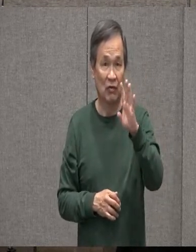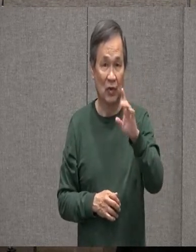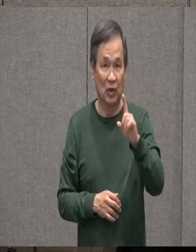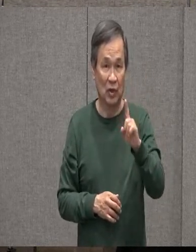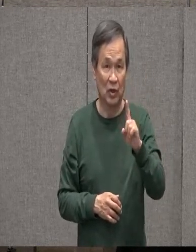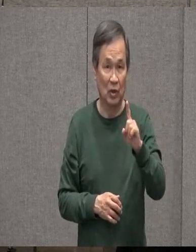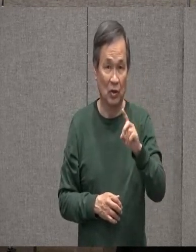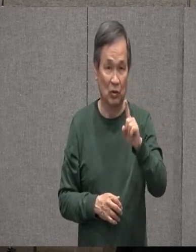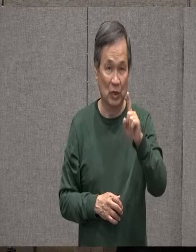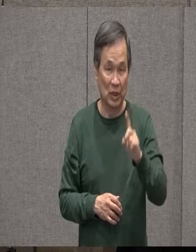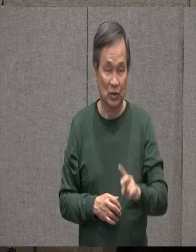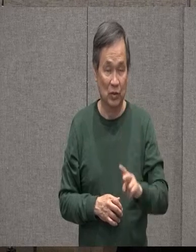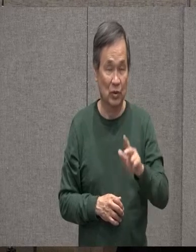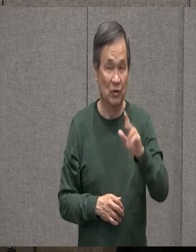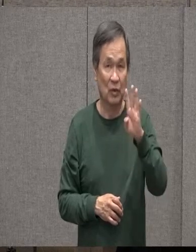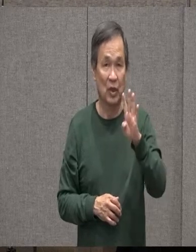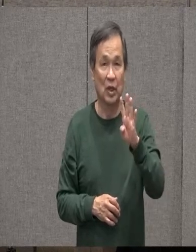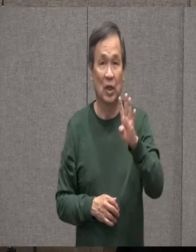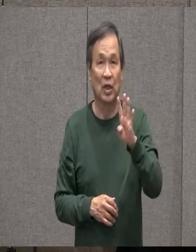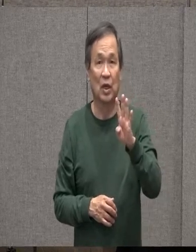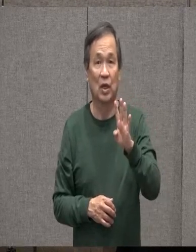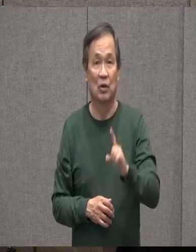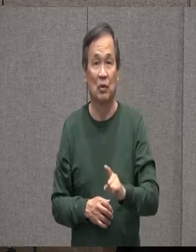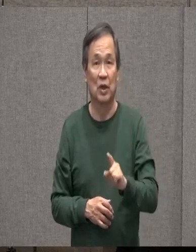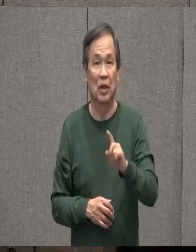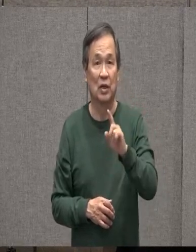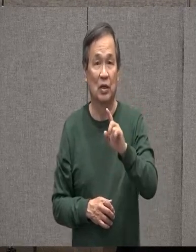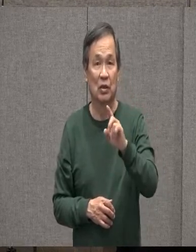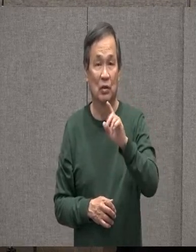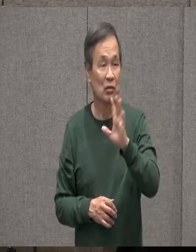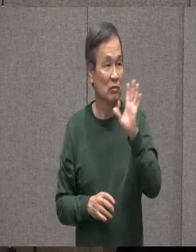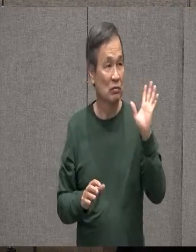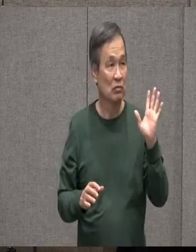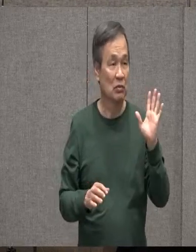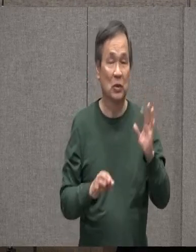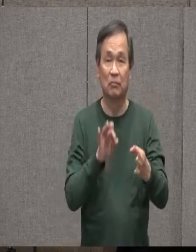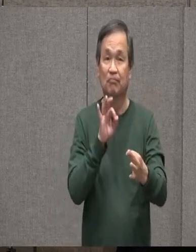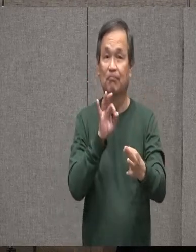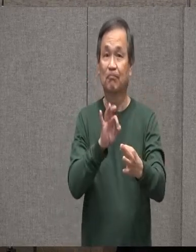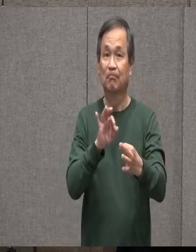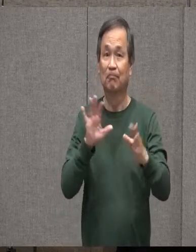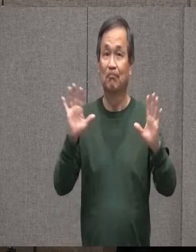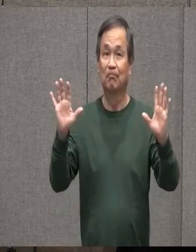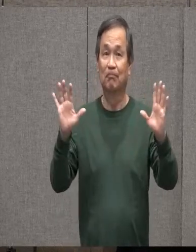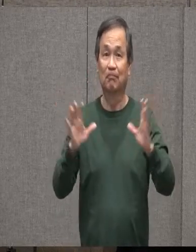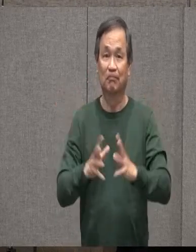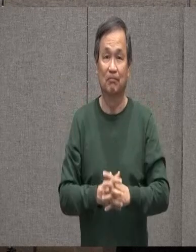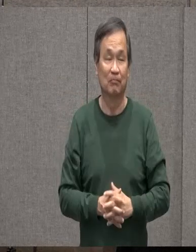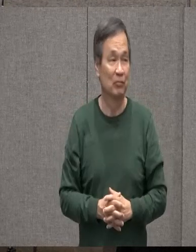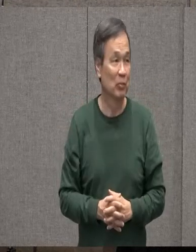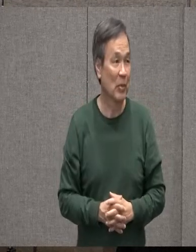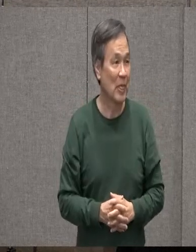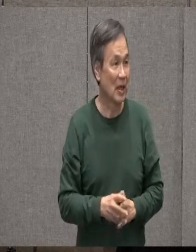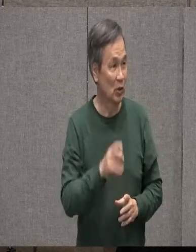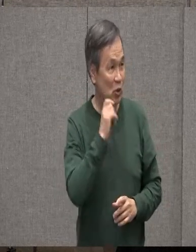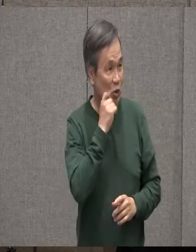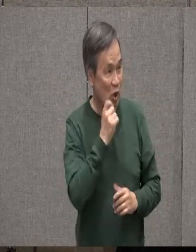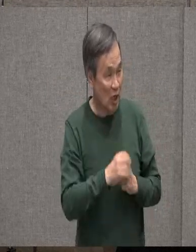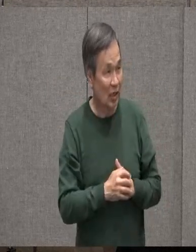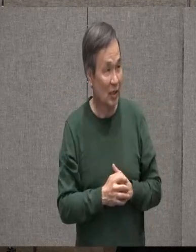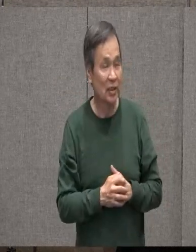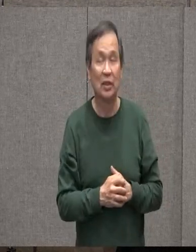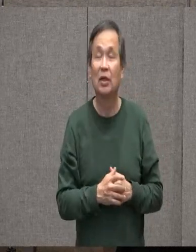I'm missing a 1. Let's see if that worked. Remember, the object of the puzzle is to be able to use